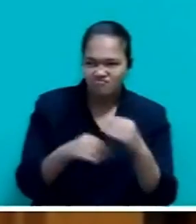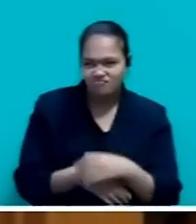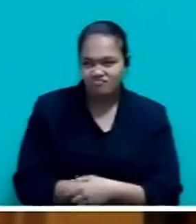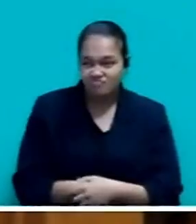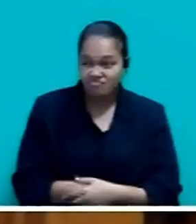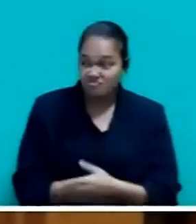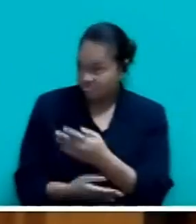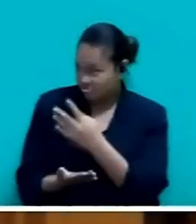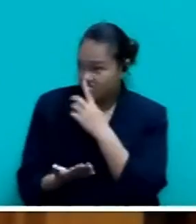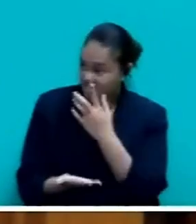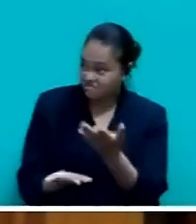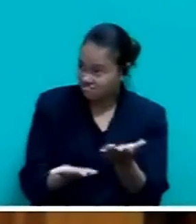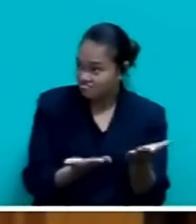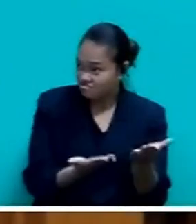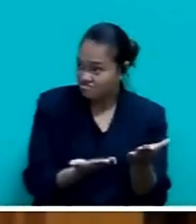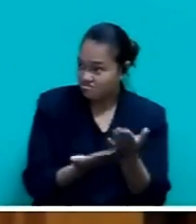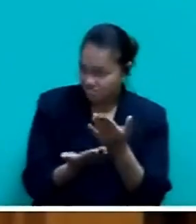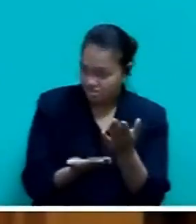You see what I mean?